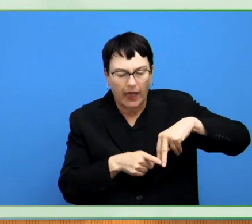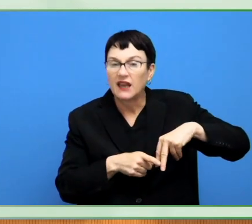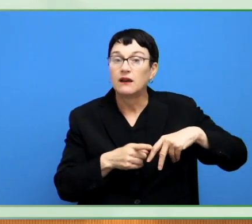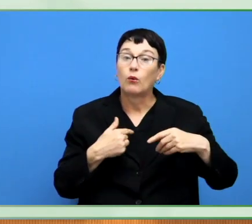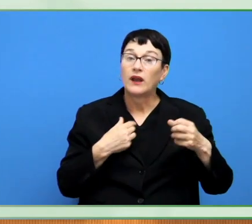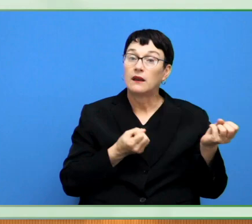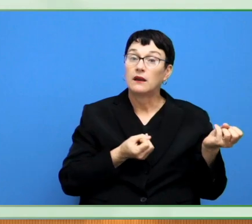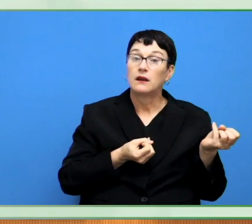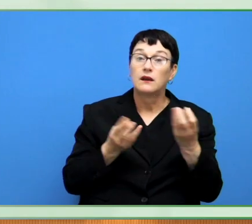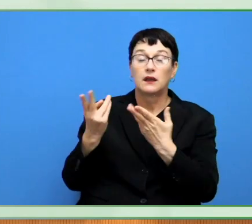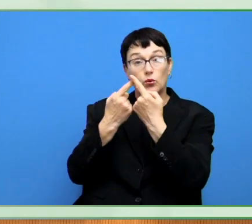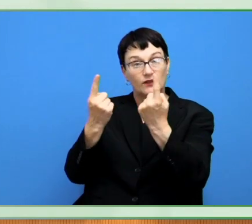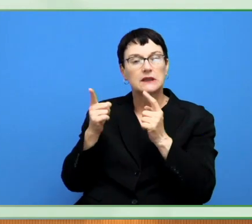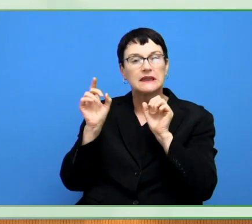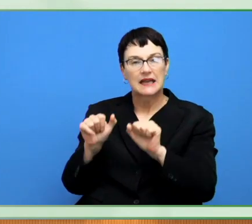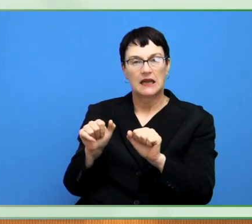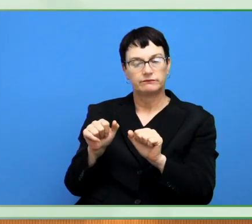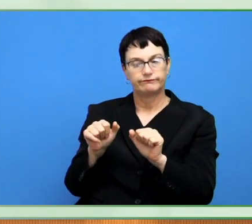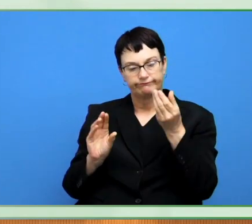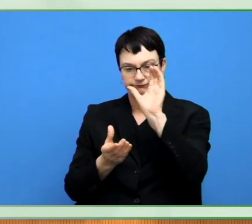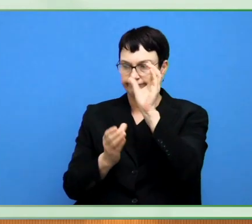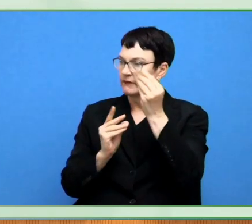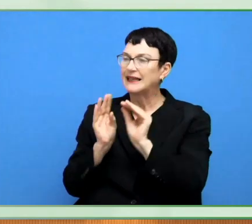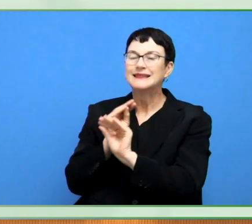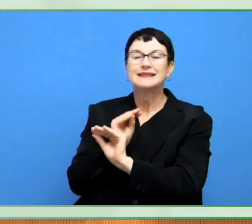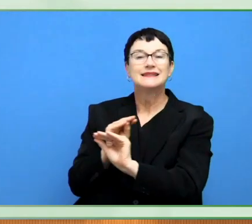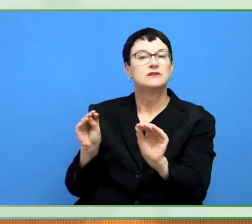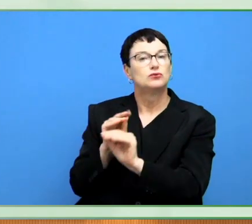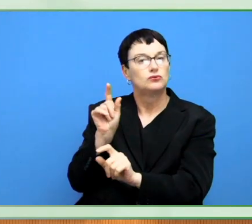programs. And of course, global health nonprofits as well.